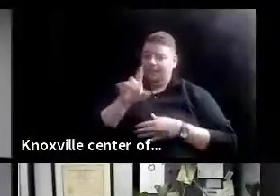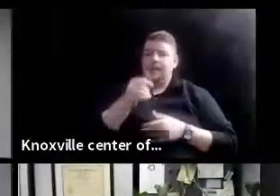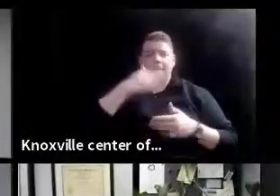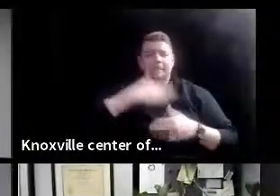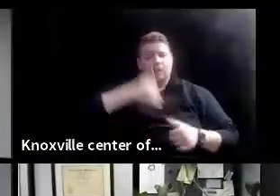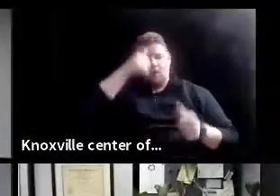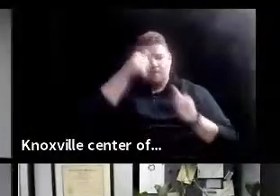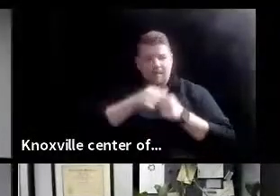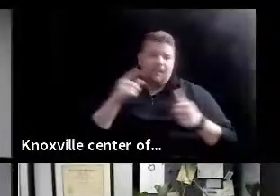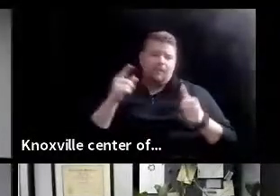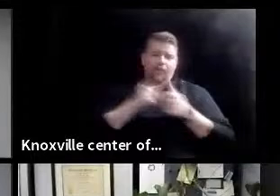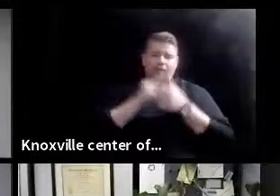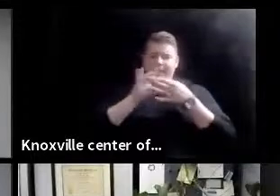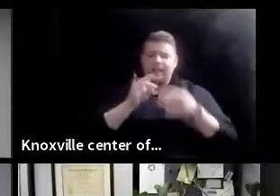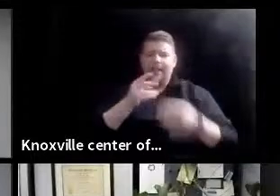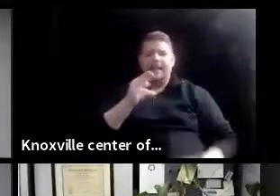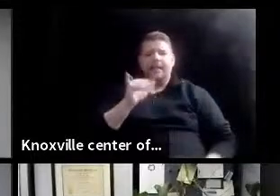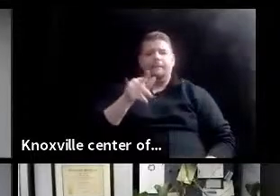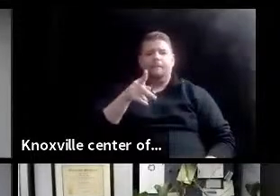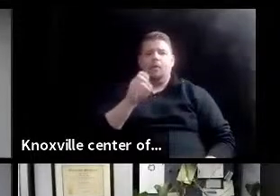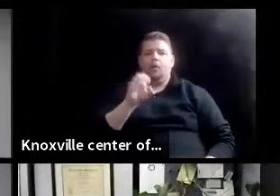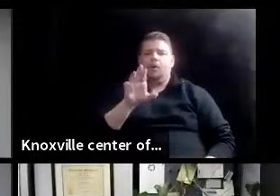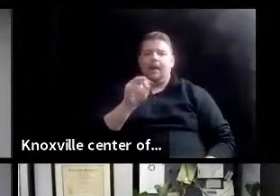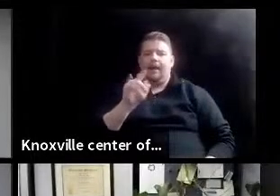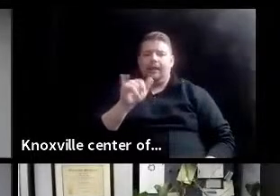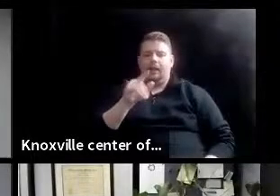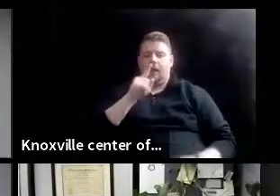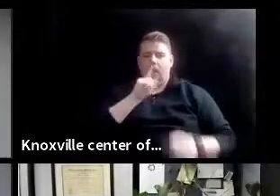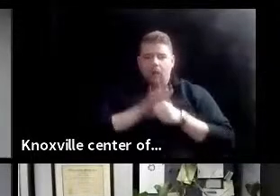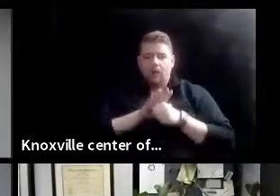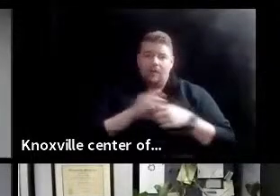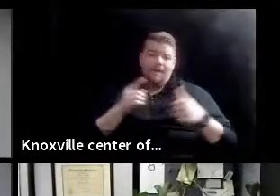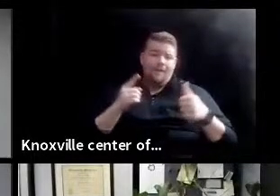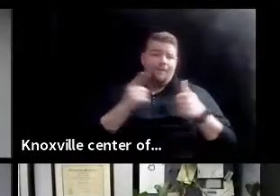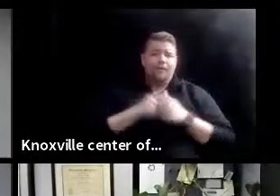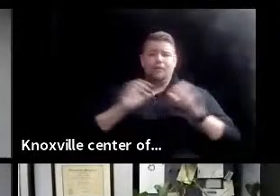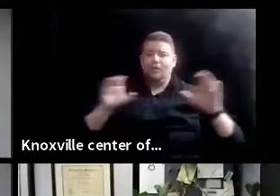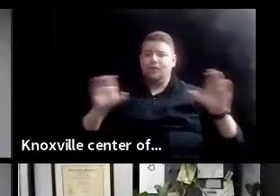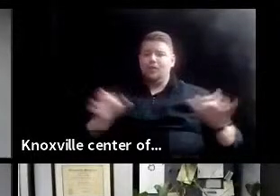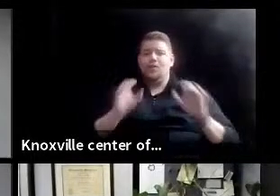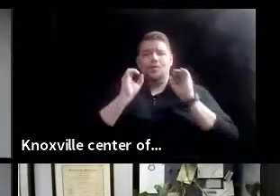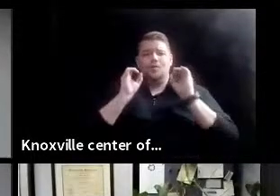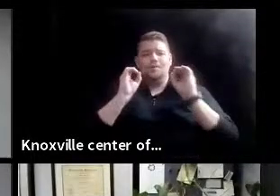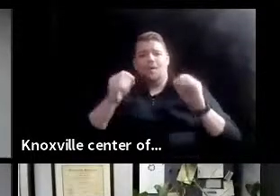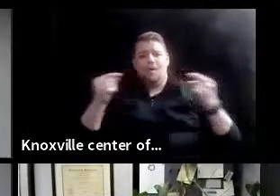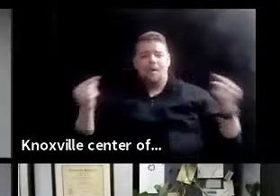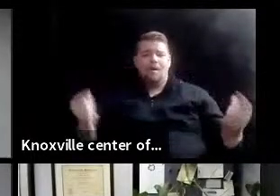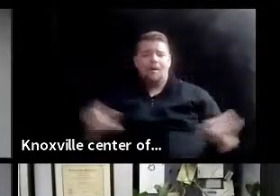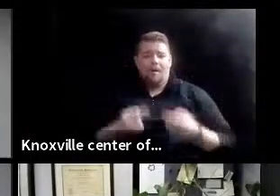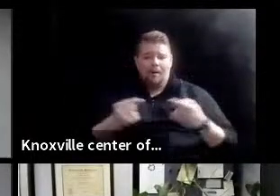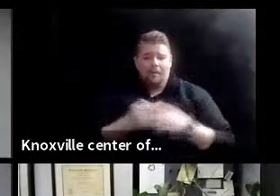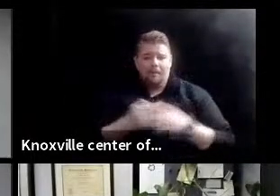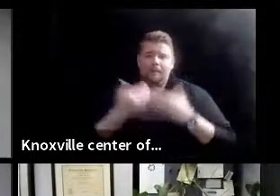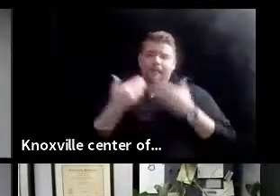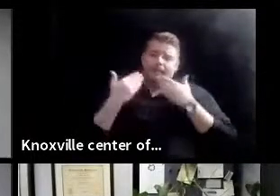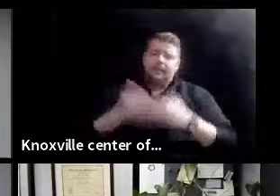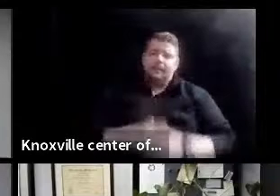first statement of the Hippocratic Oath that you took. First, do no harm. Thank you very